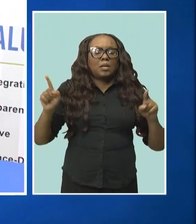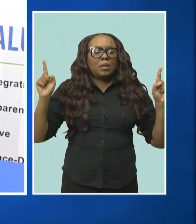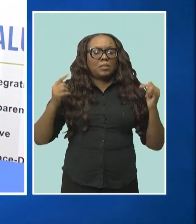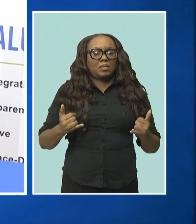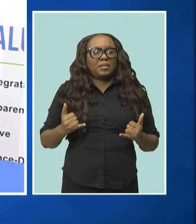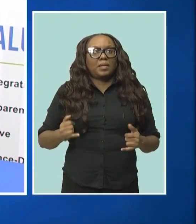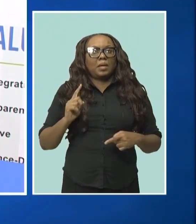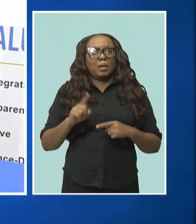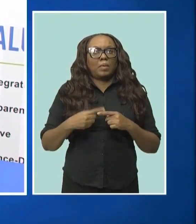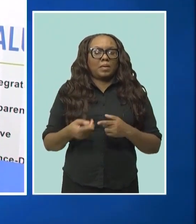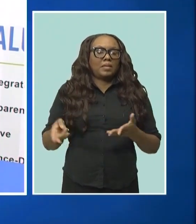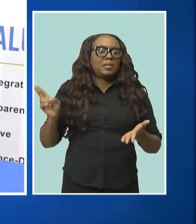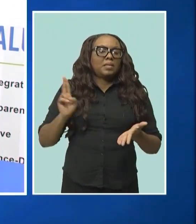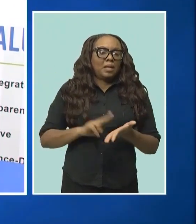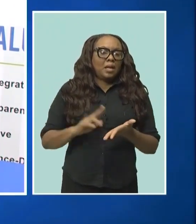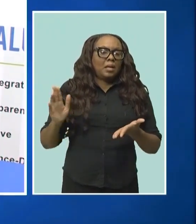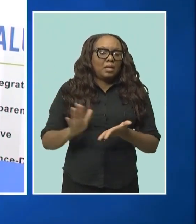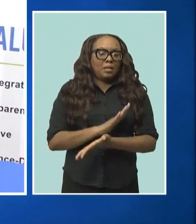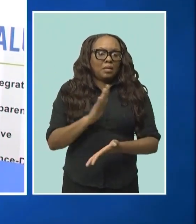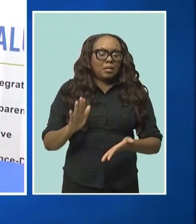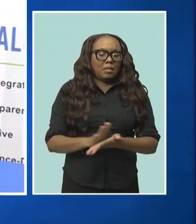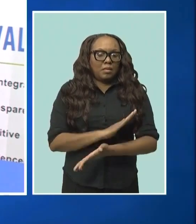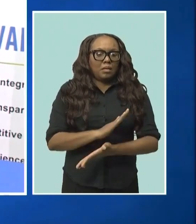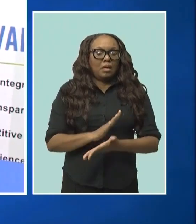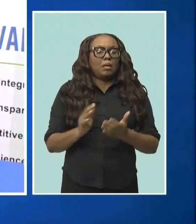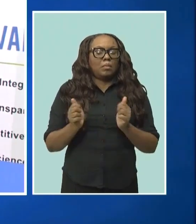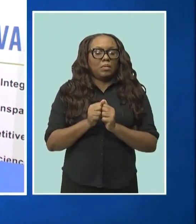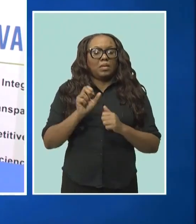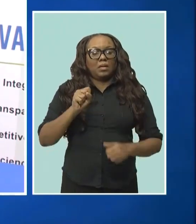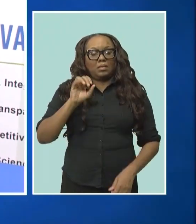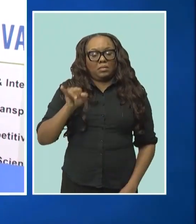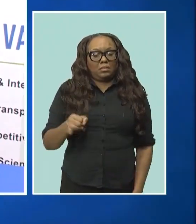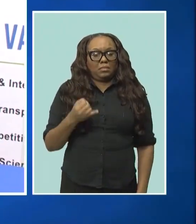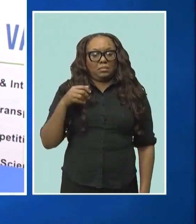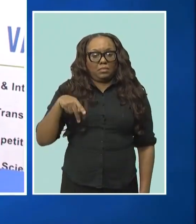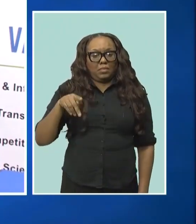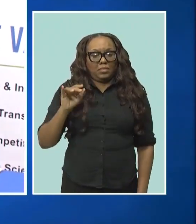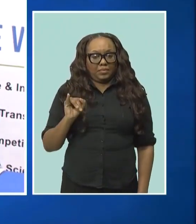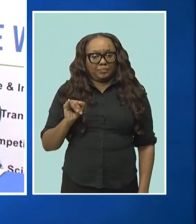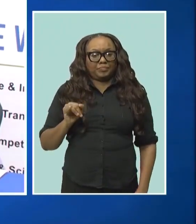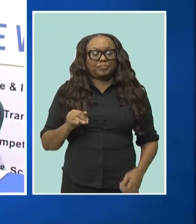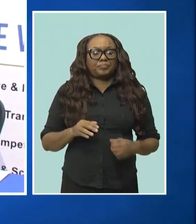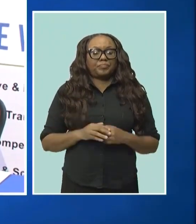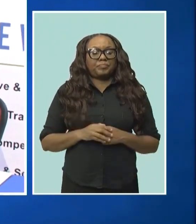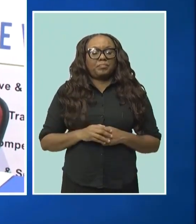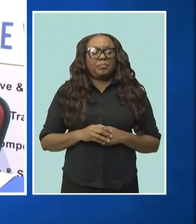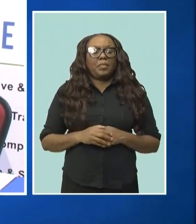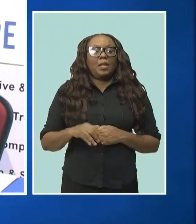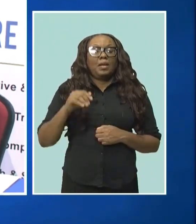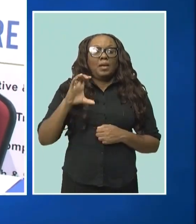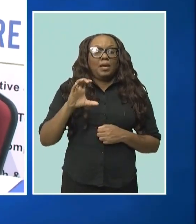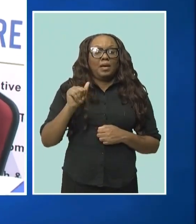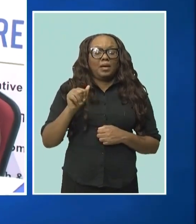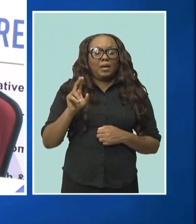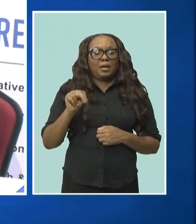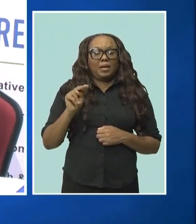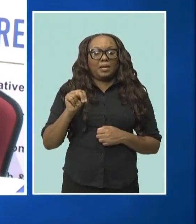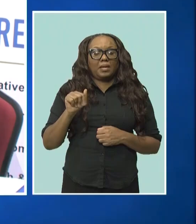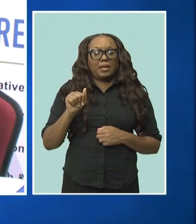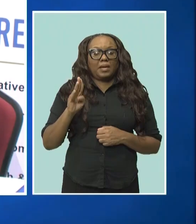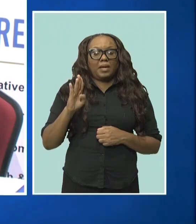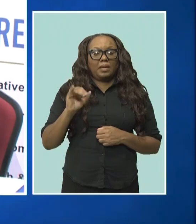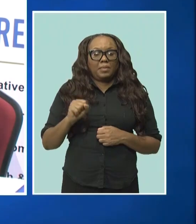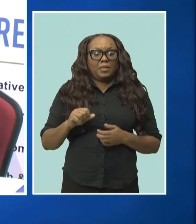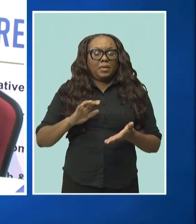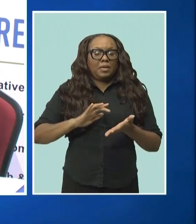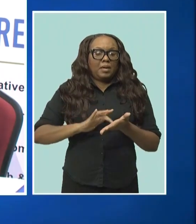Roberts-Odell as she also signed a memorandum of understanding with the institute. She revealed the cannabis cultivation medical grade levels